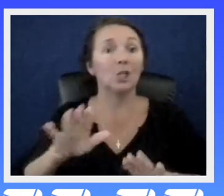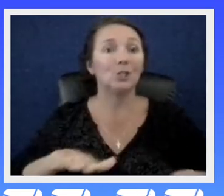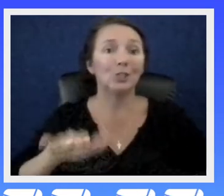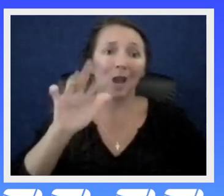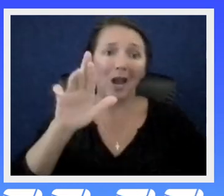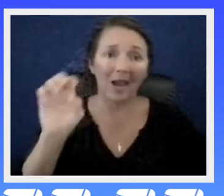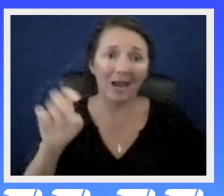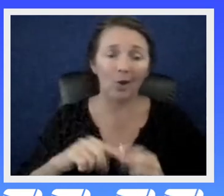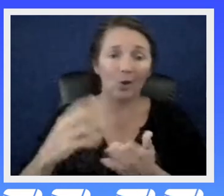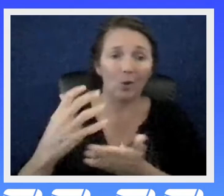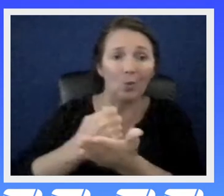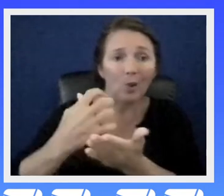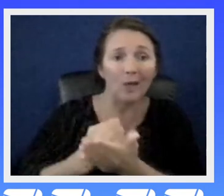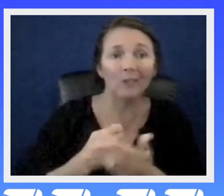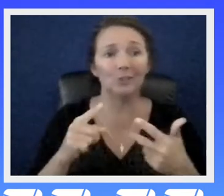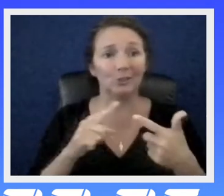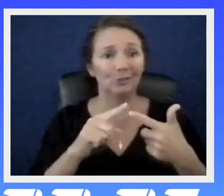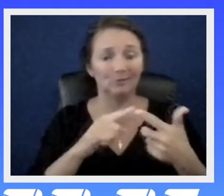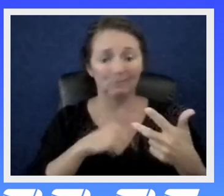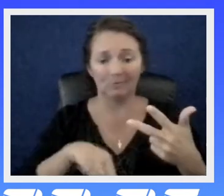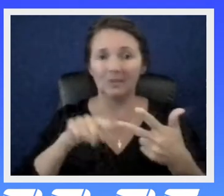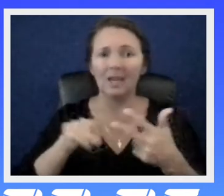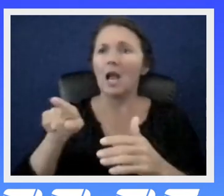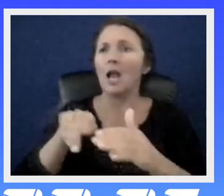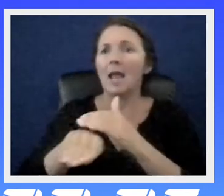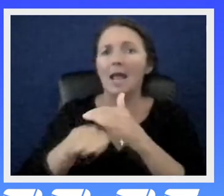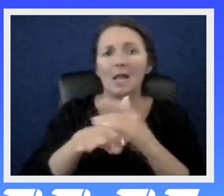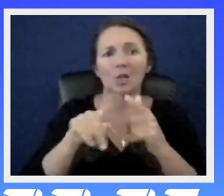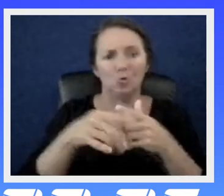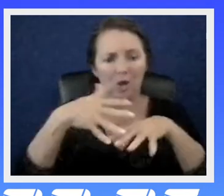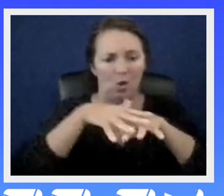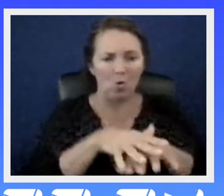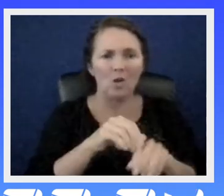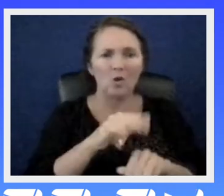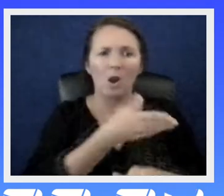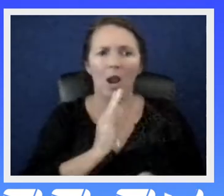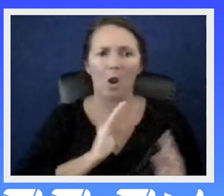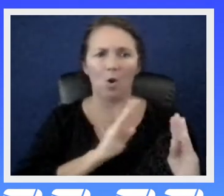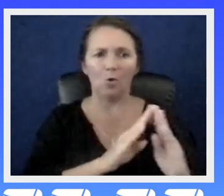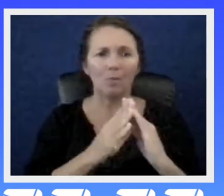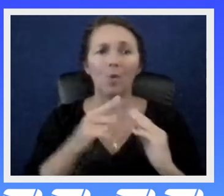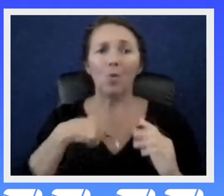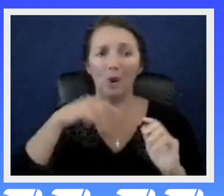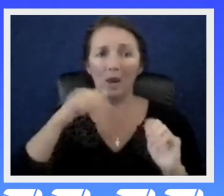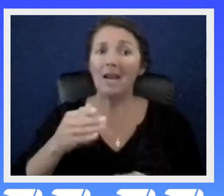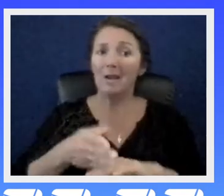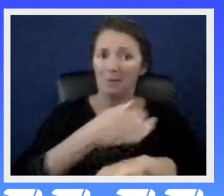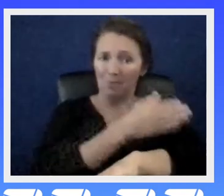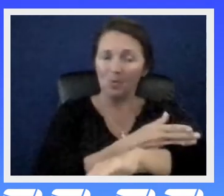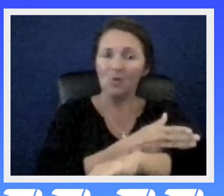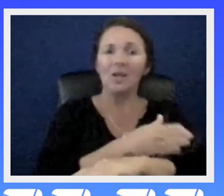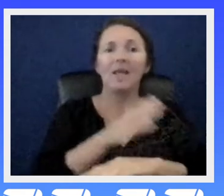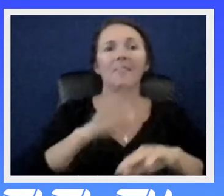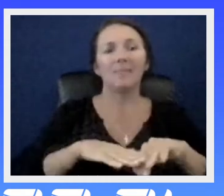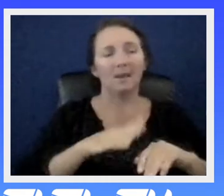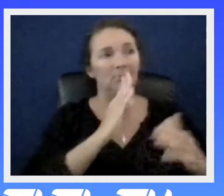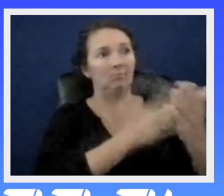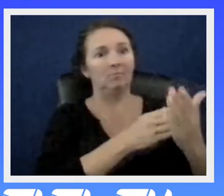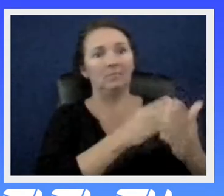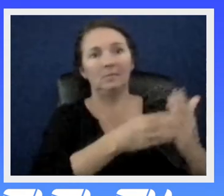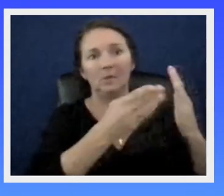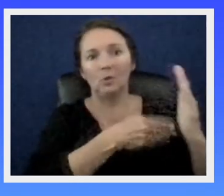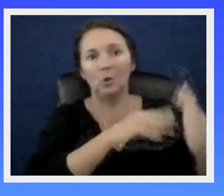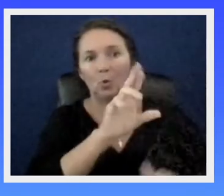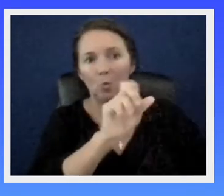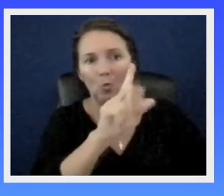it's creating a community that's more accessible and integrated. Naming the fact that we can do better when it comes to being anti-racist, healthcare benefits, all